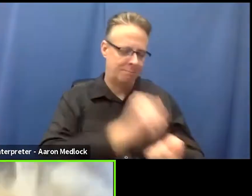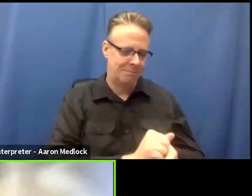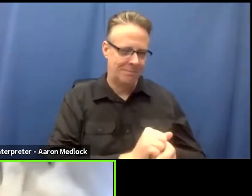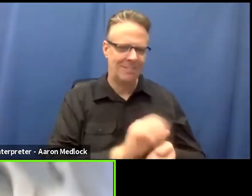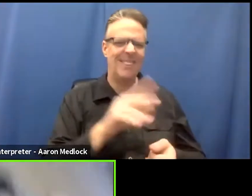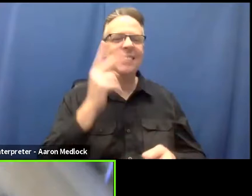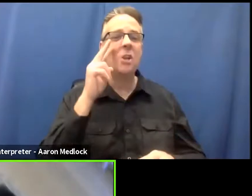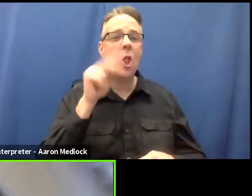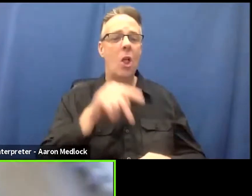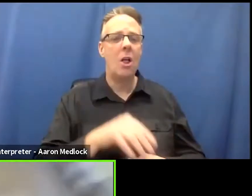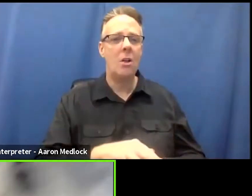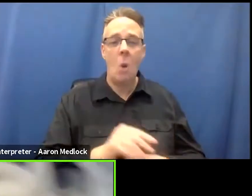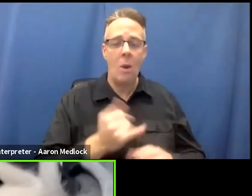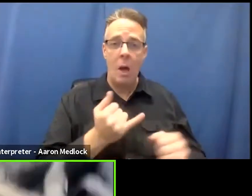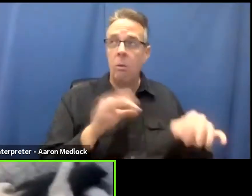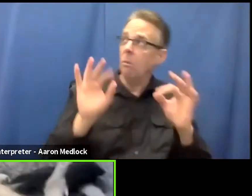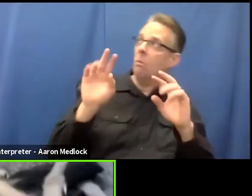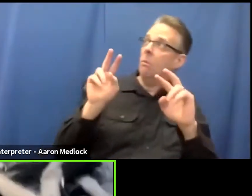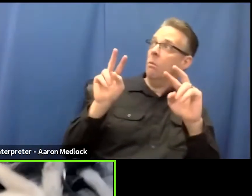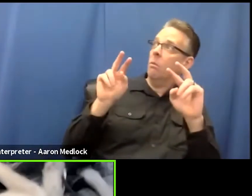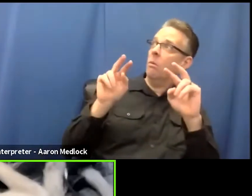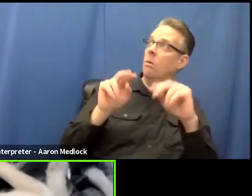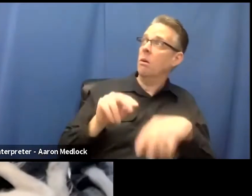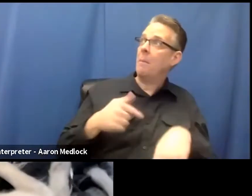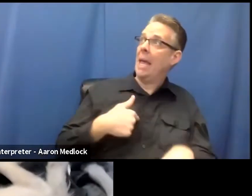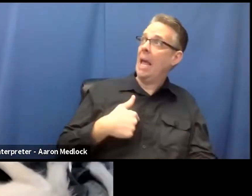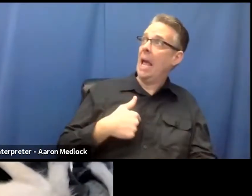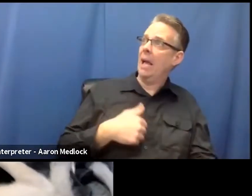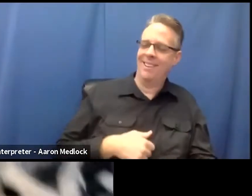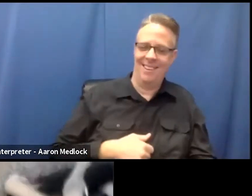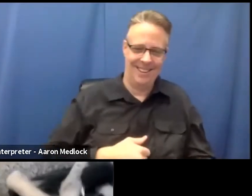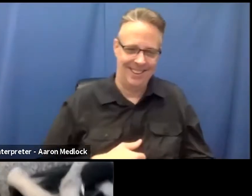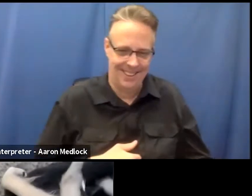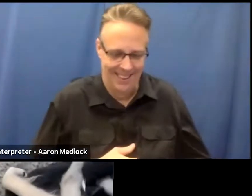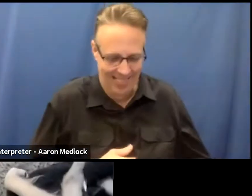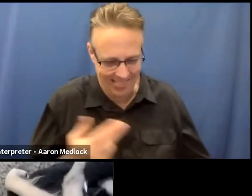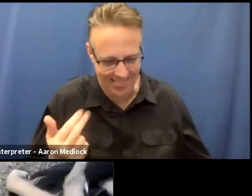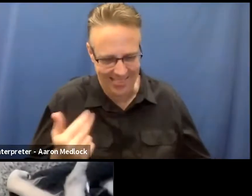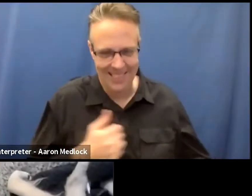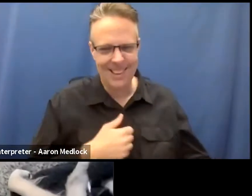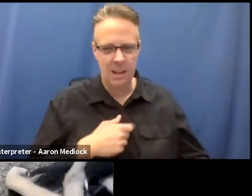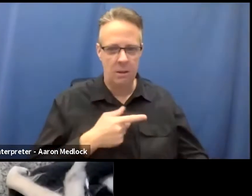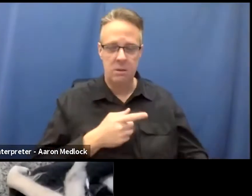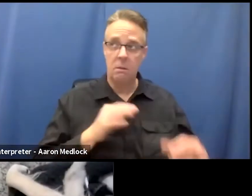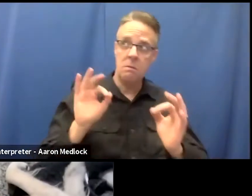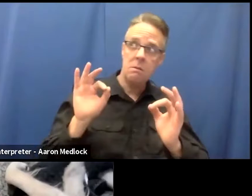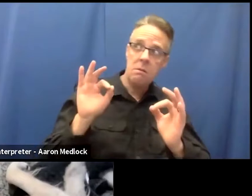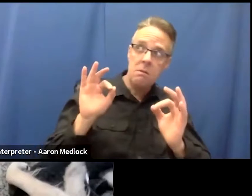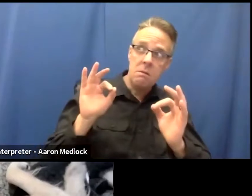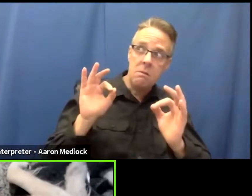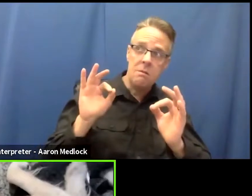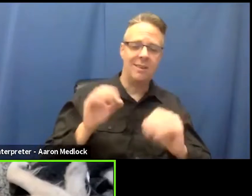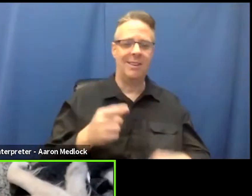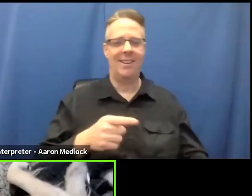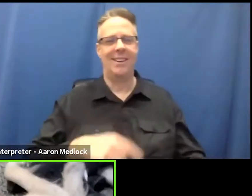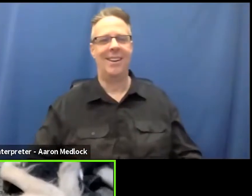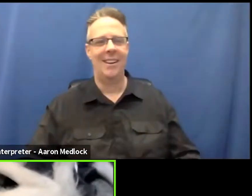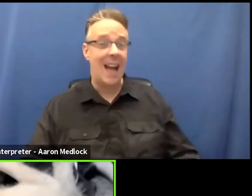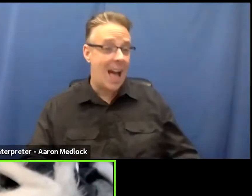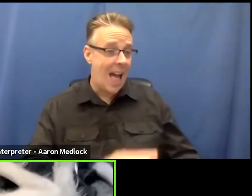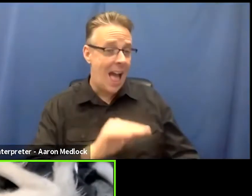is. Oh no, she's woken. Me? Are you talking about me? Yeah, that's right. Exactly. She's looking up. You're talking about me.